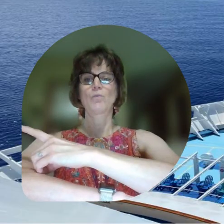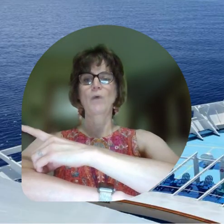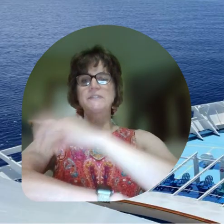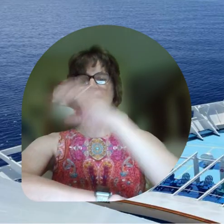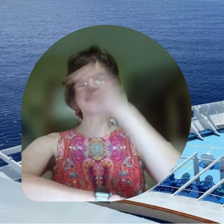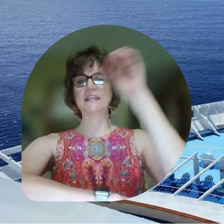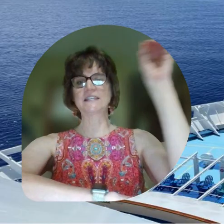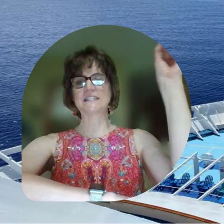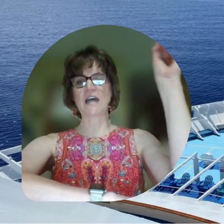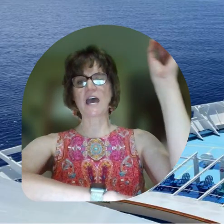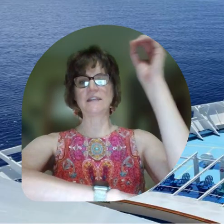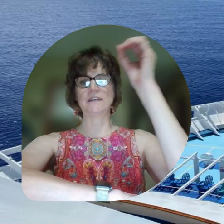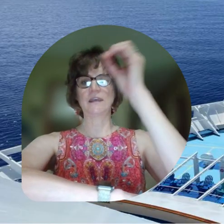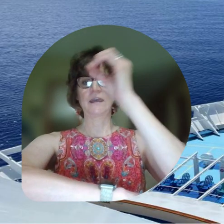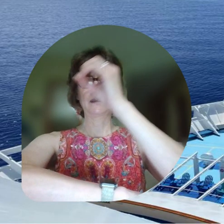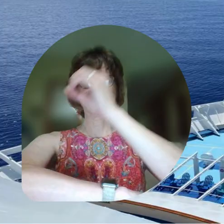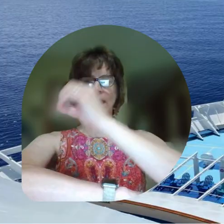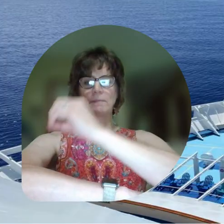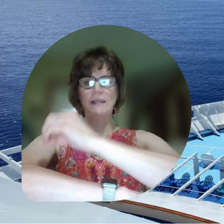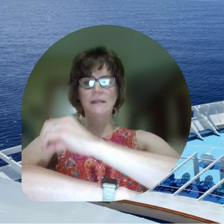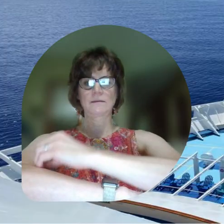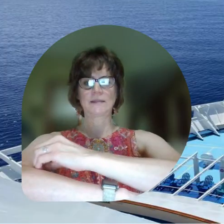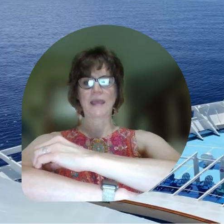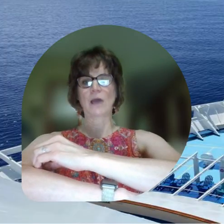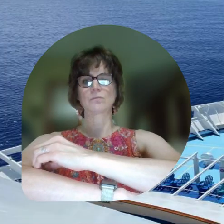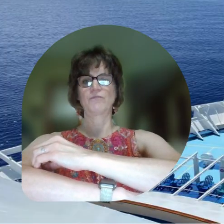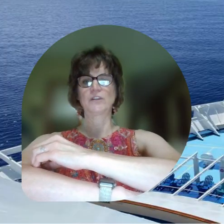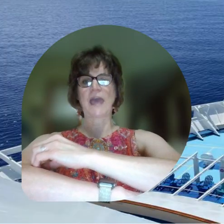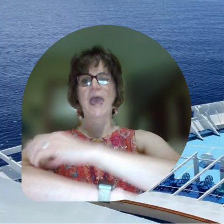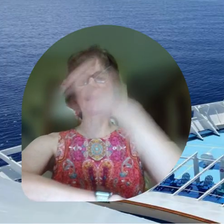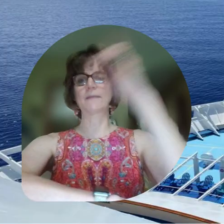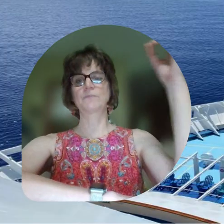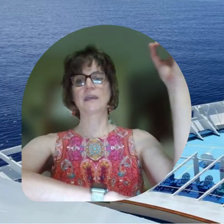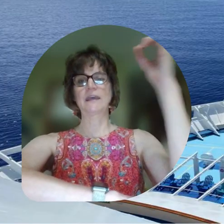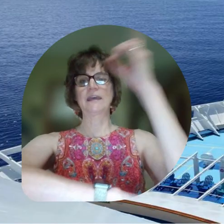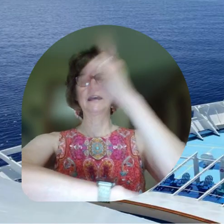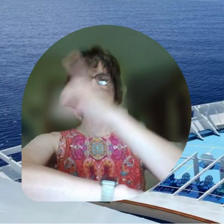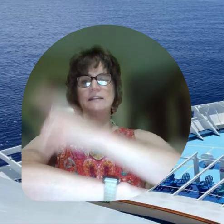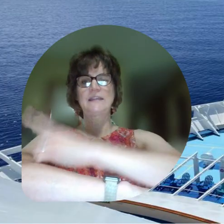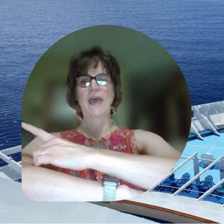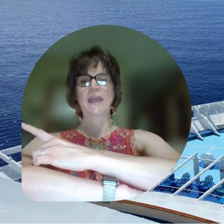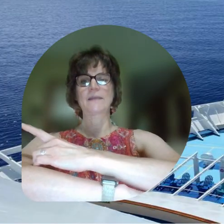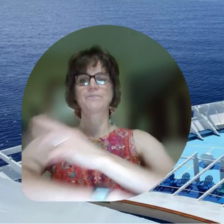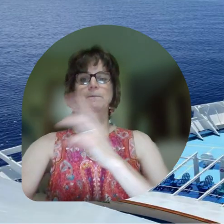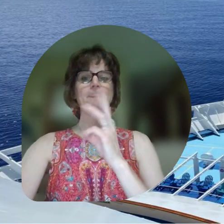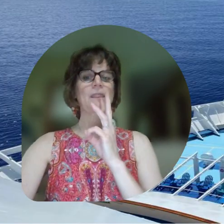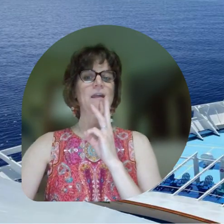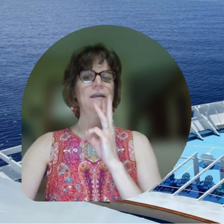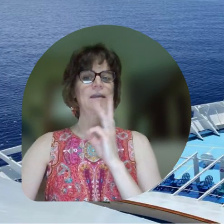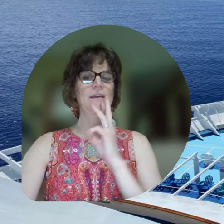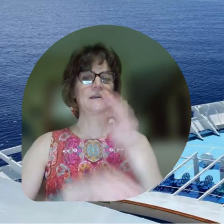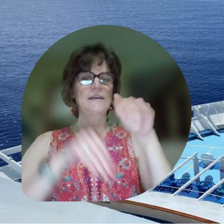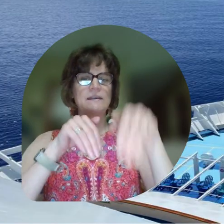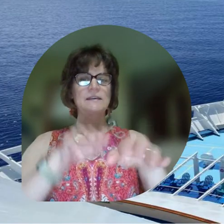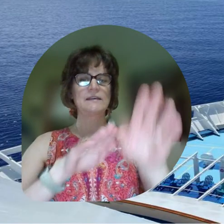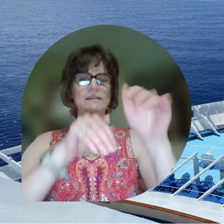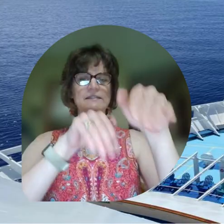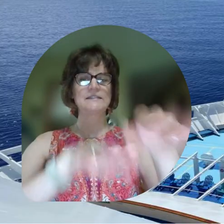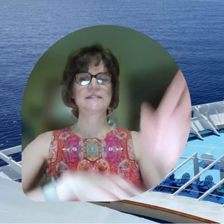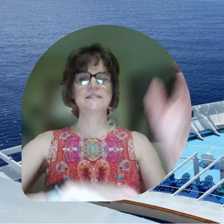down, representing the sun coming down for day. Day.